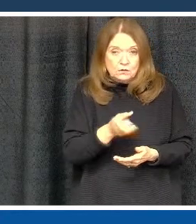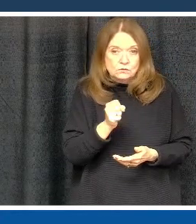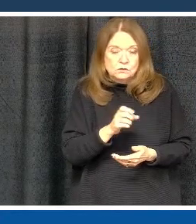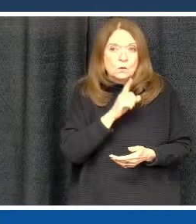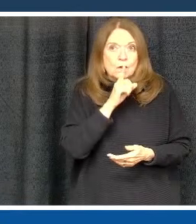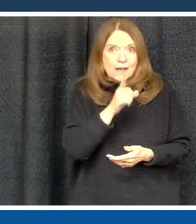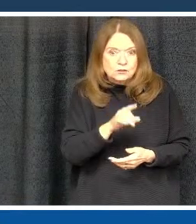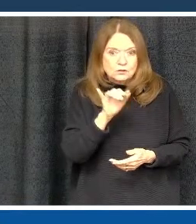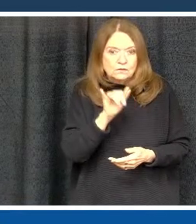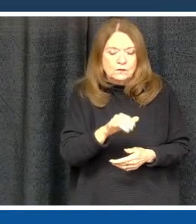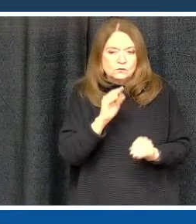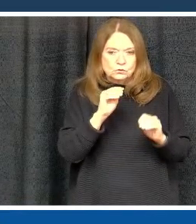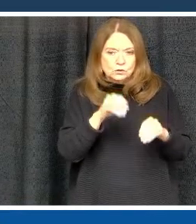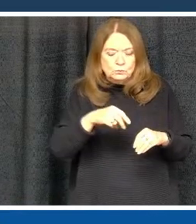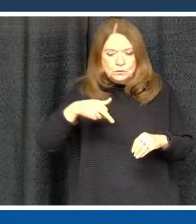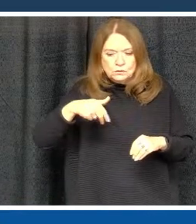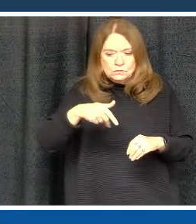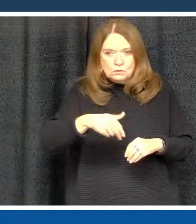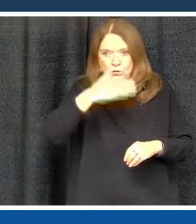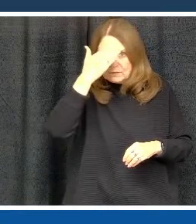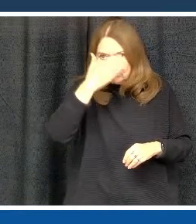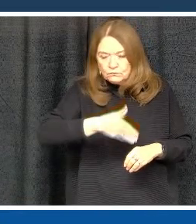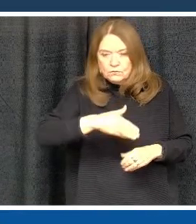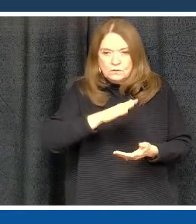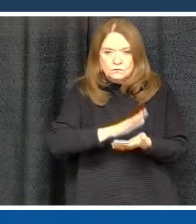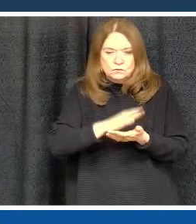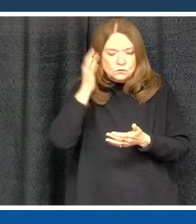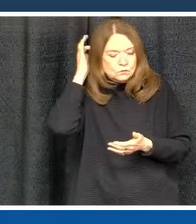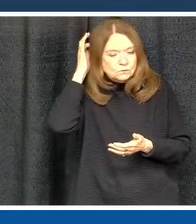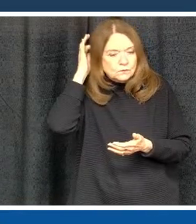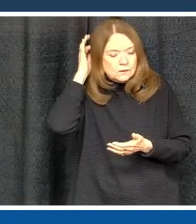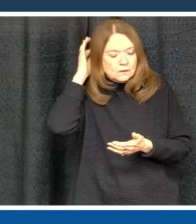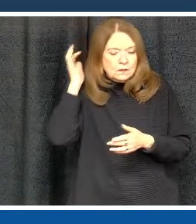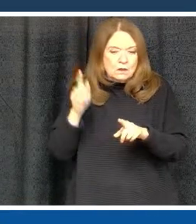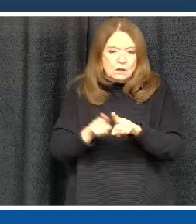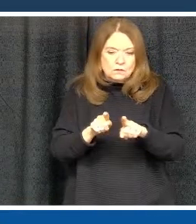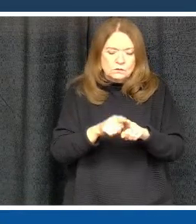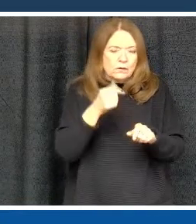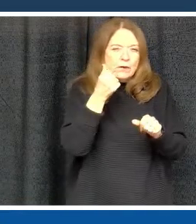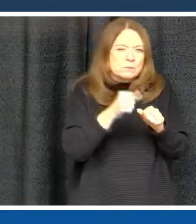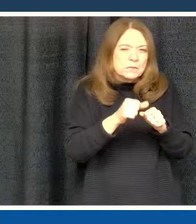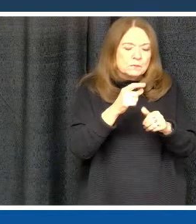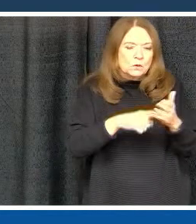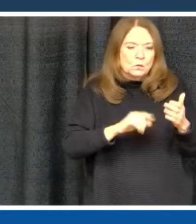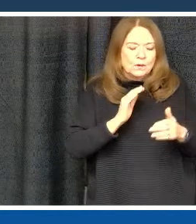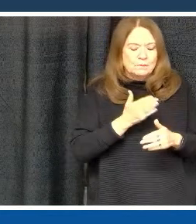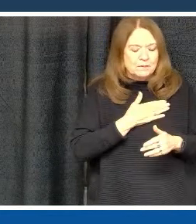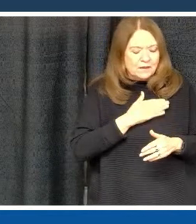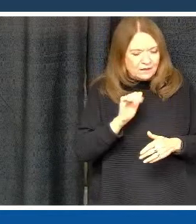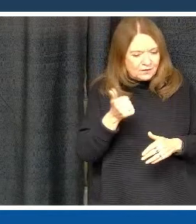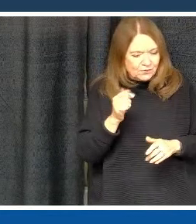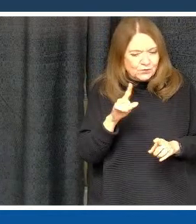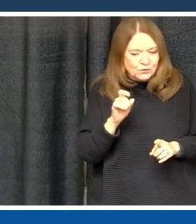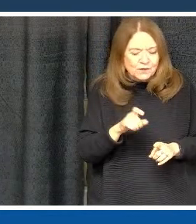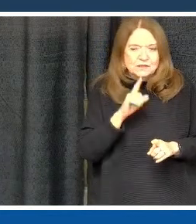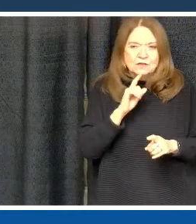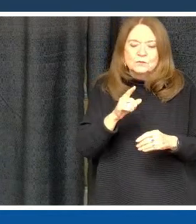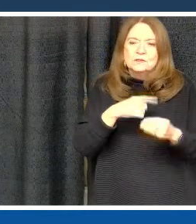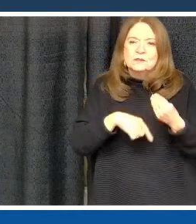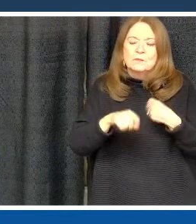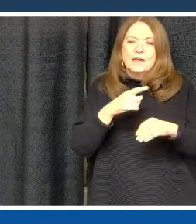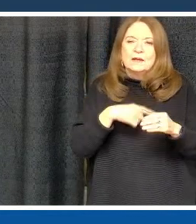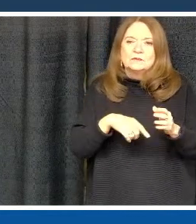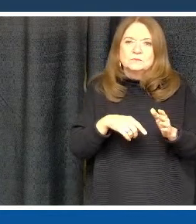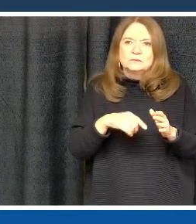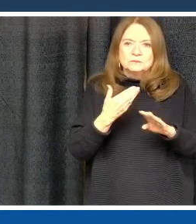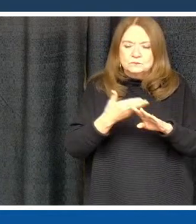actually, those are going to put those sidewalks right in front of the school. Also, I remember what my other question was. It was in reference to